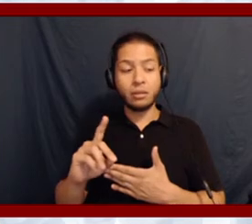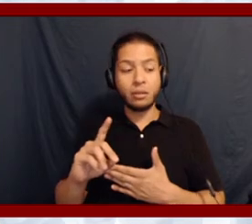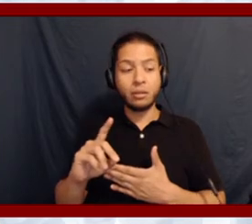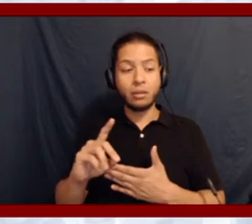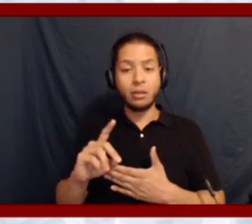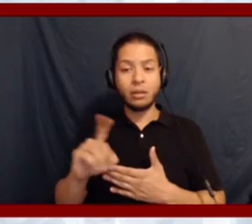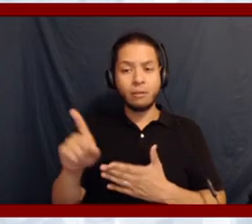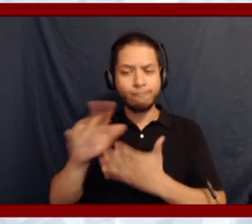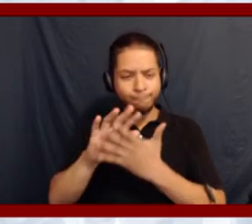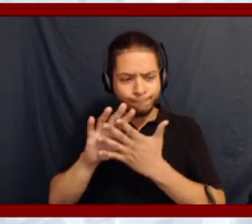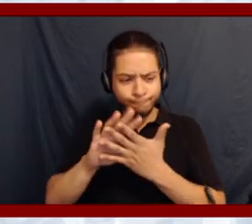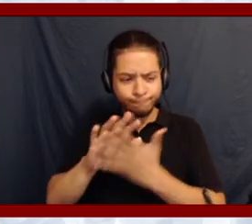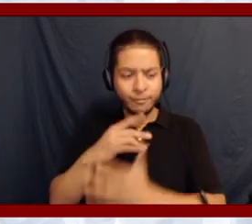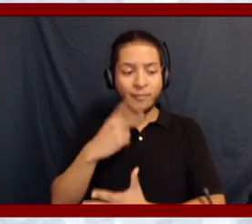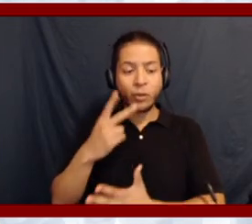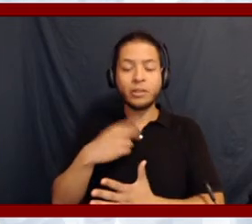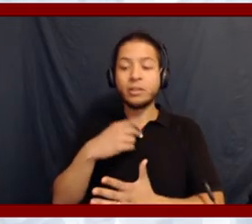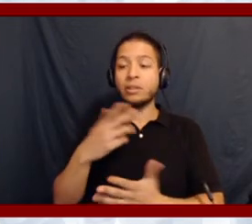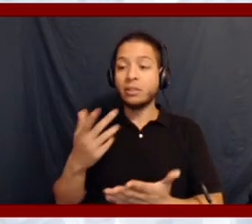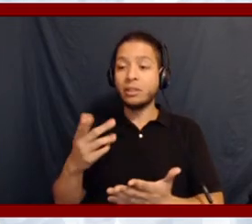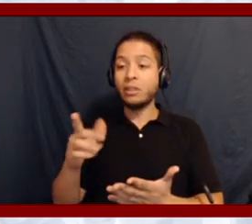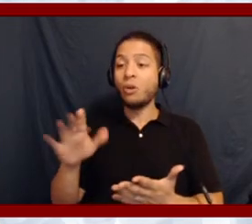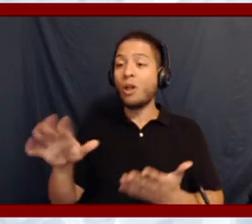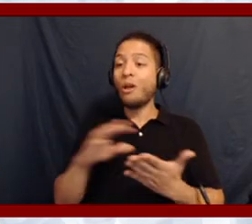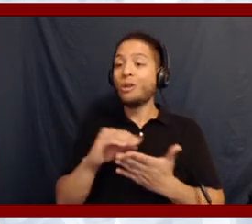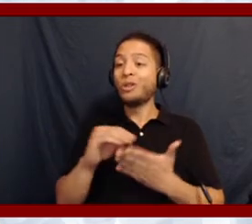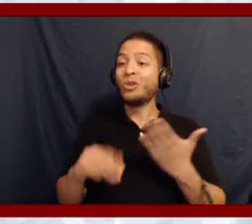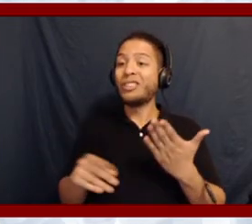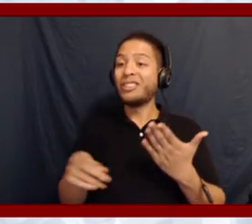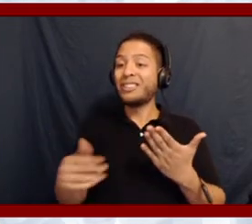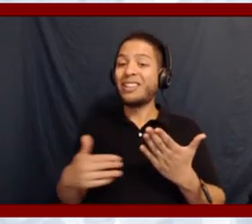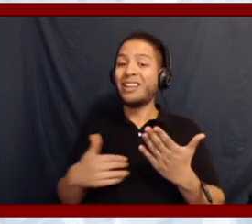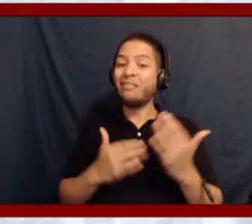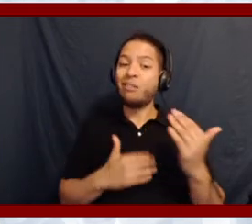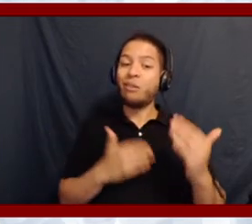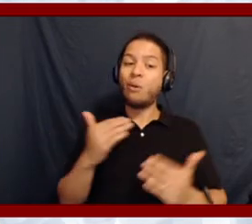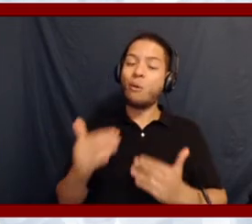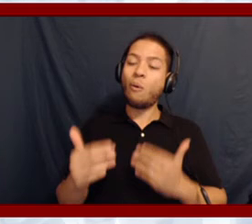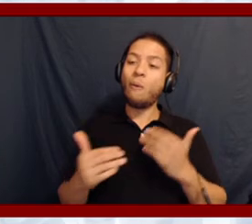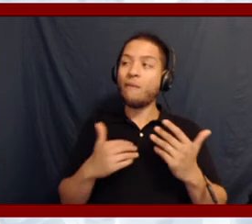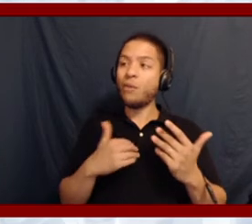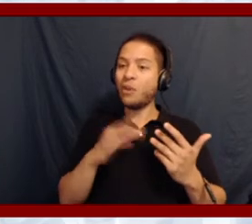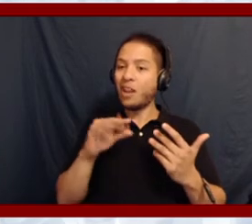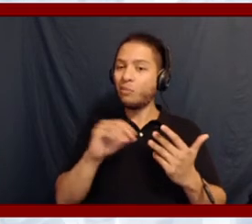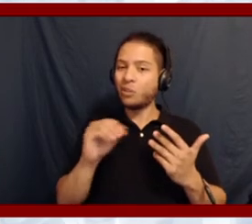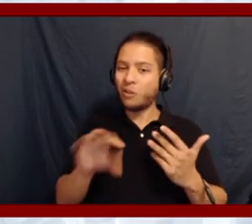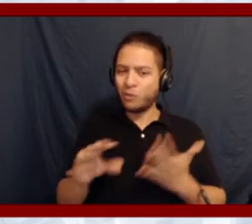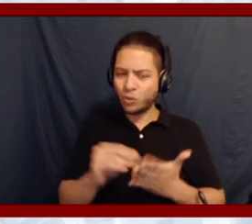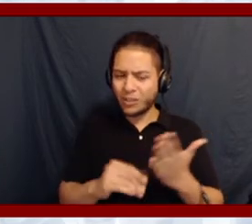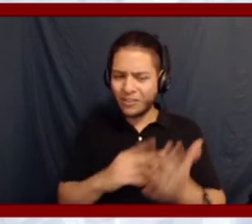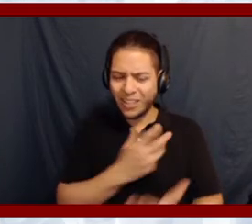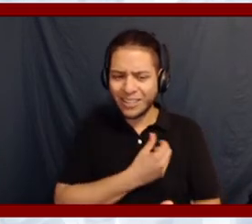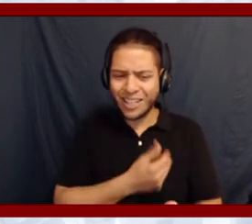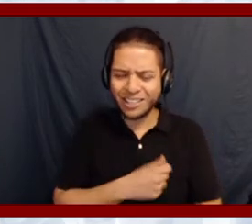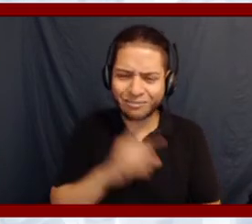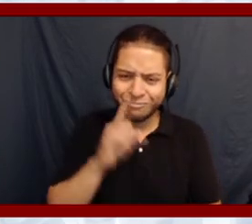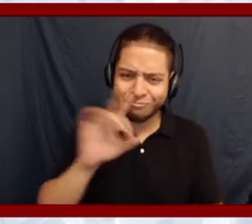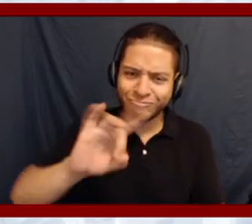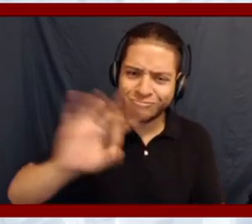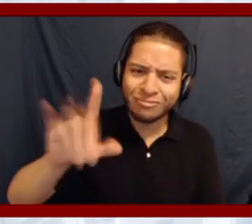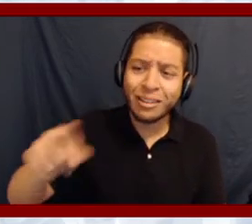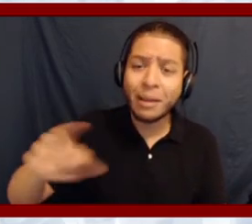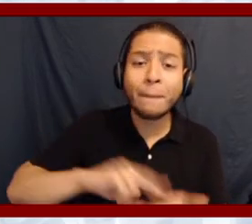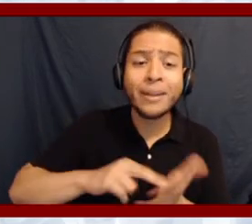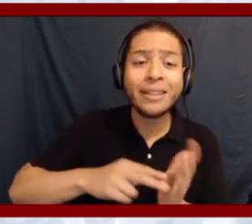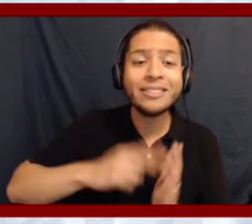vaccine to their students. With Morehouse and Howard, had over 90% of their students already vaccinated. Wow. And so when you are seeing HBCUs use their voice and